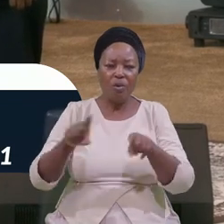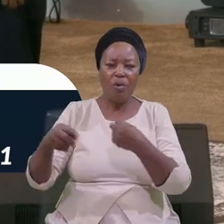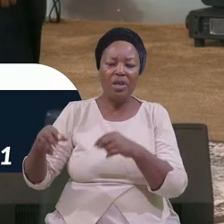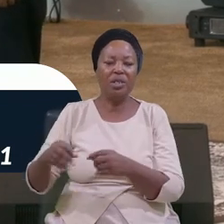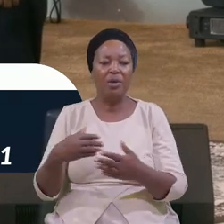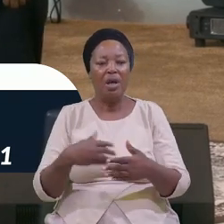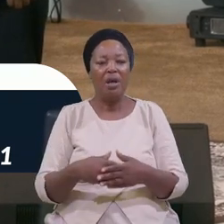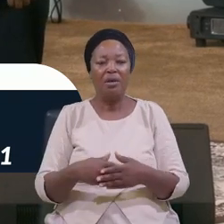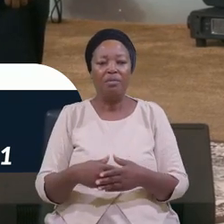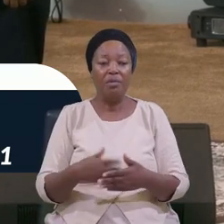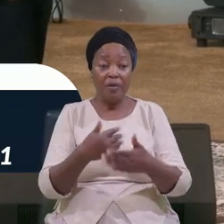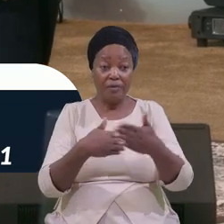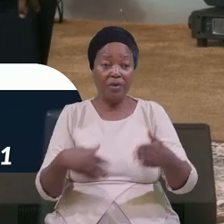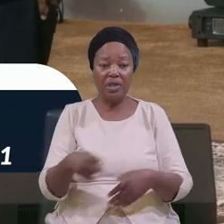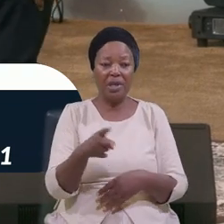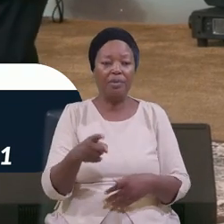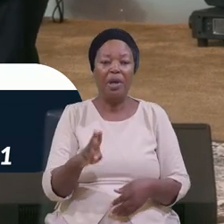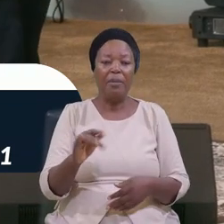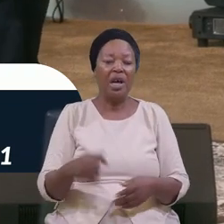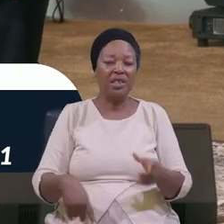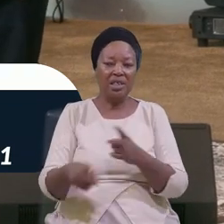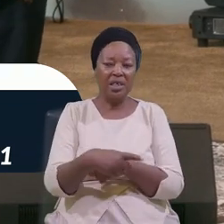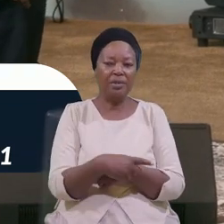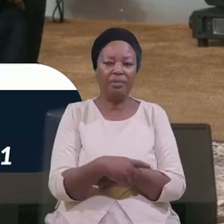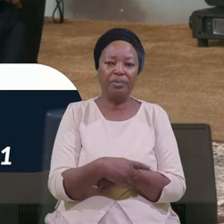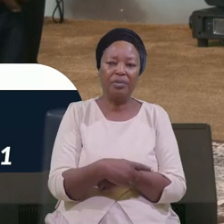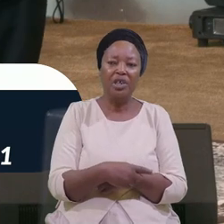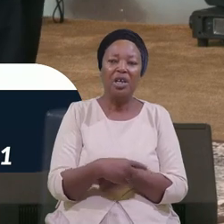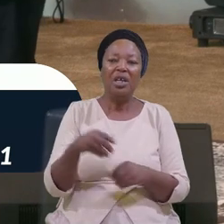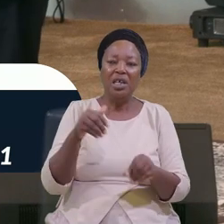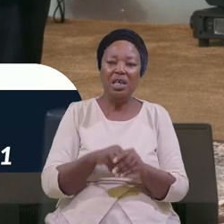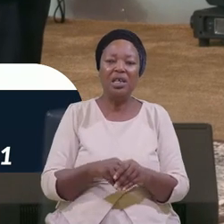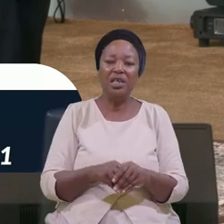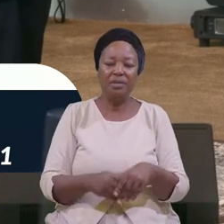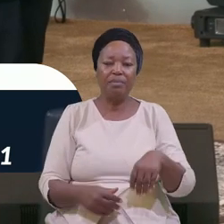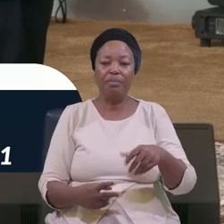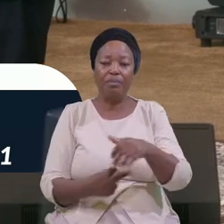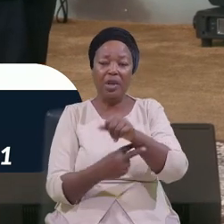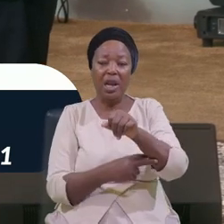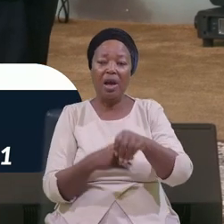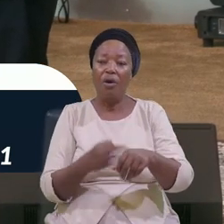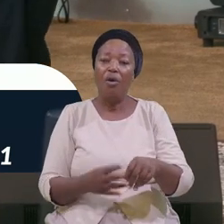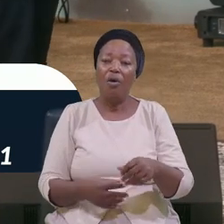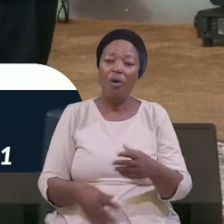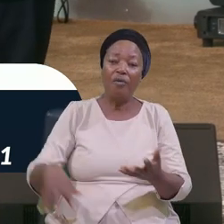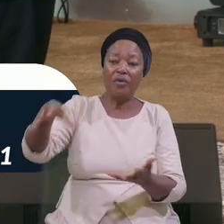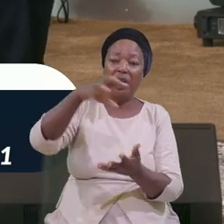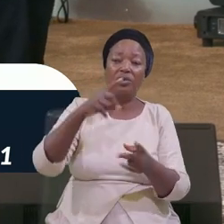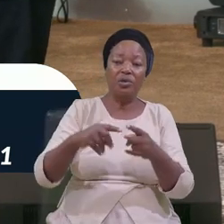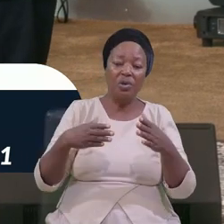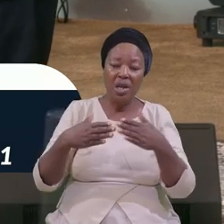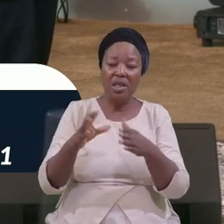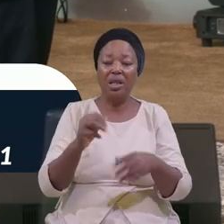before them by day in a pillar of a cloud to lead them the way, and